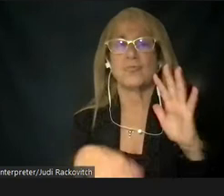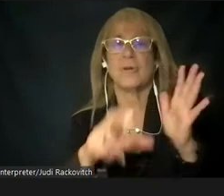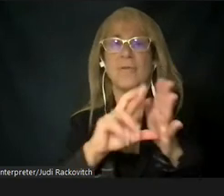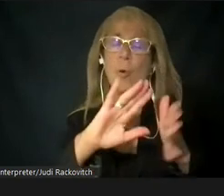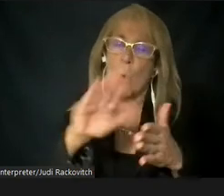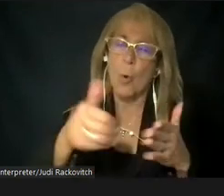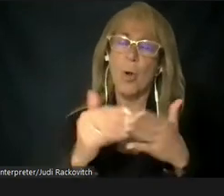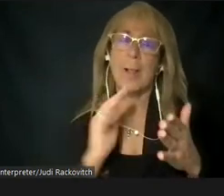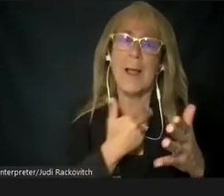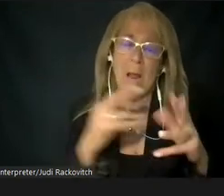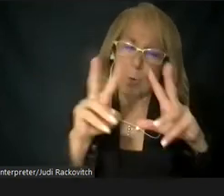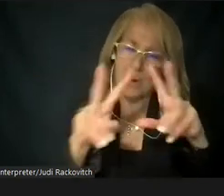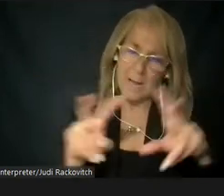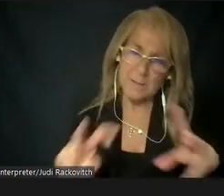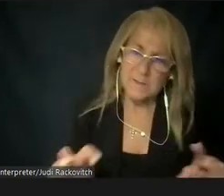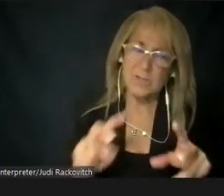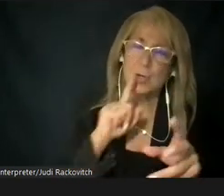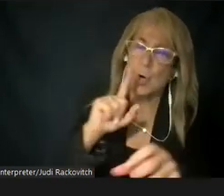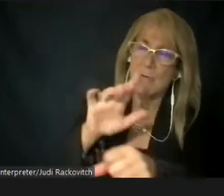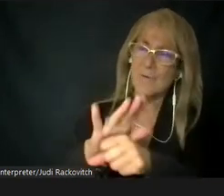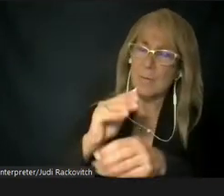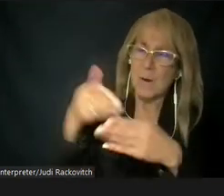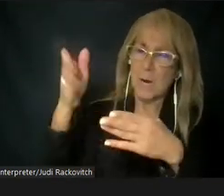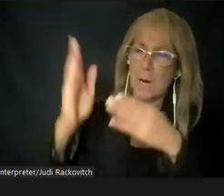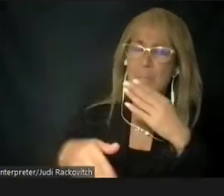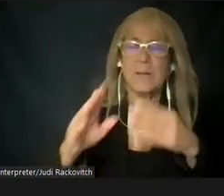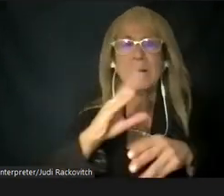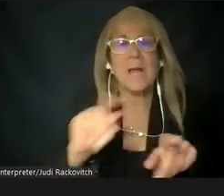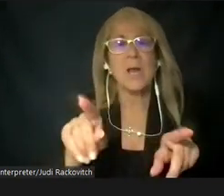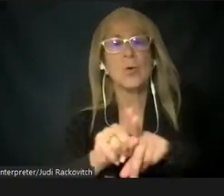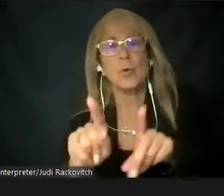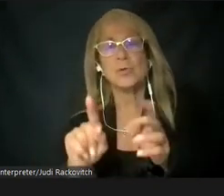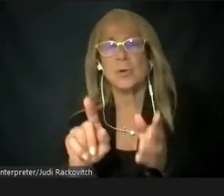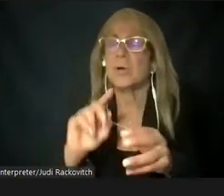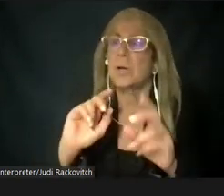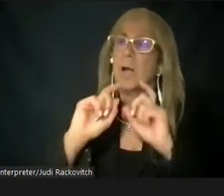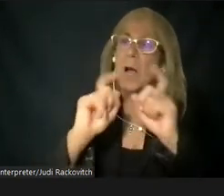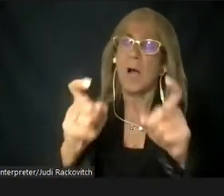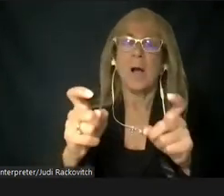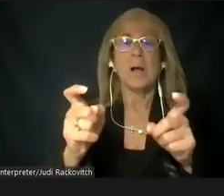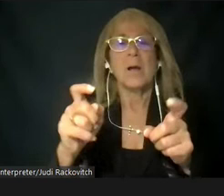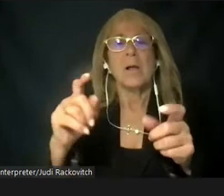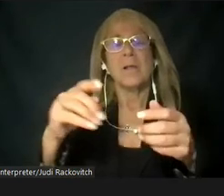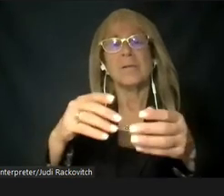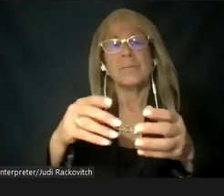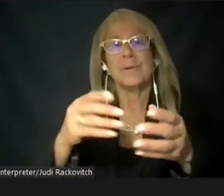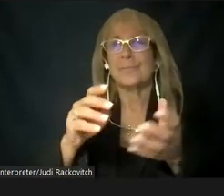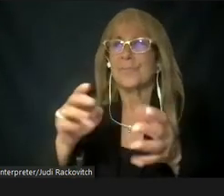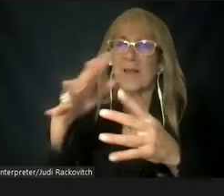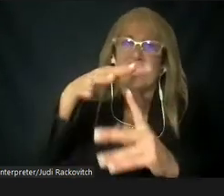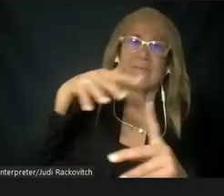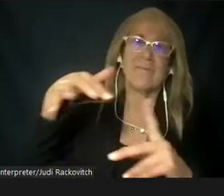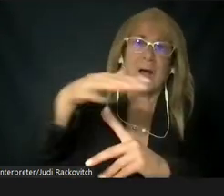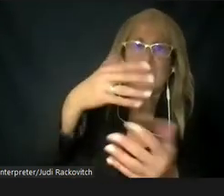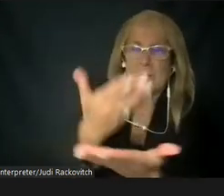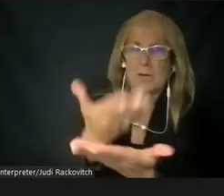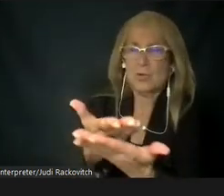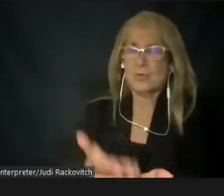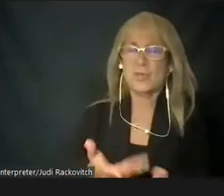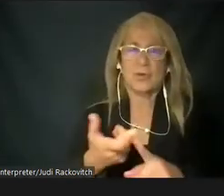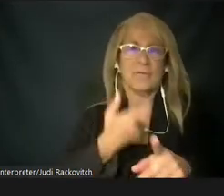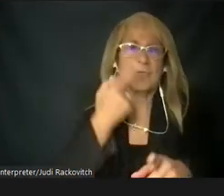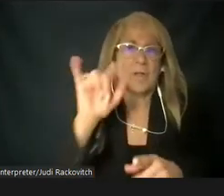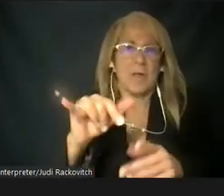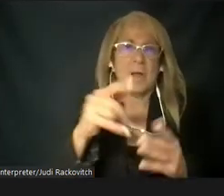confirm that they are complete, and they will also issue the environmental findings for the project. The Metropolitan Transportation Authority and its affiliate,